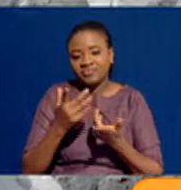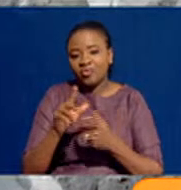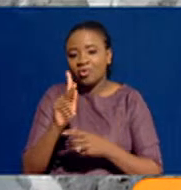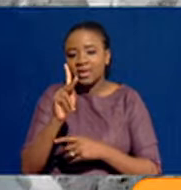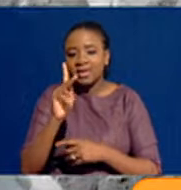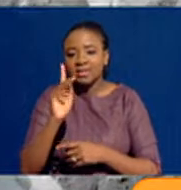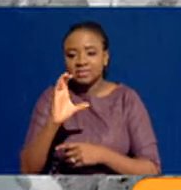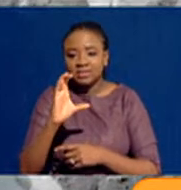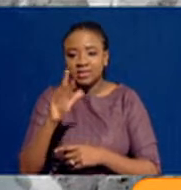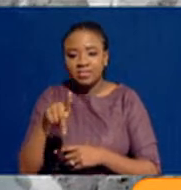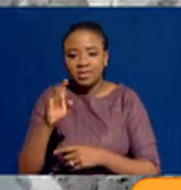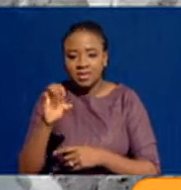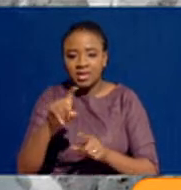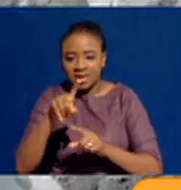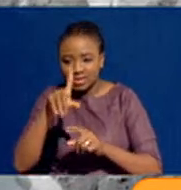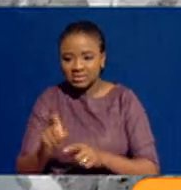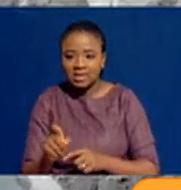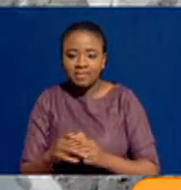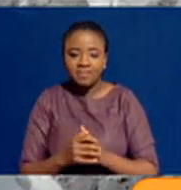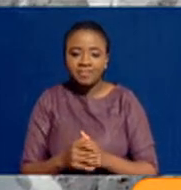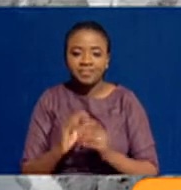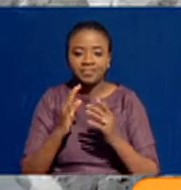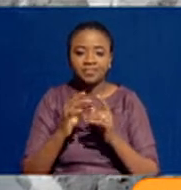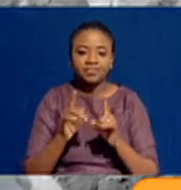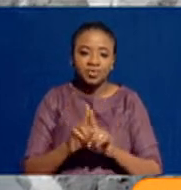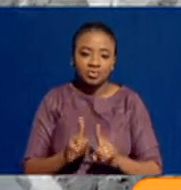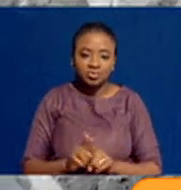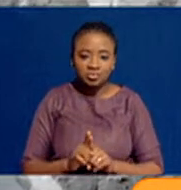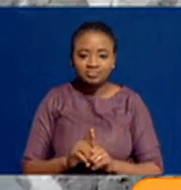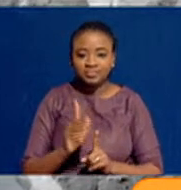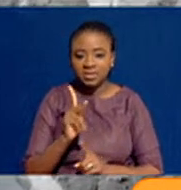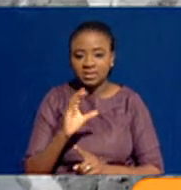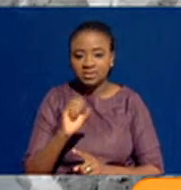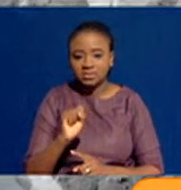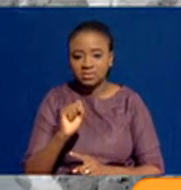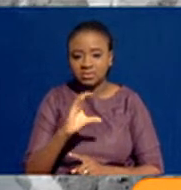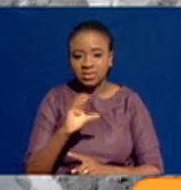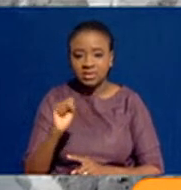2023 national examinations. Safin Achieng Ouma, Citizen TV.